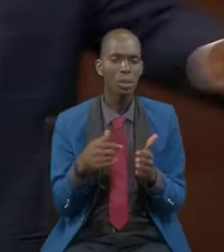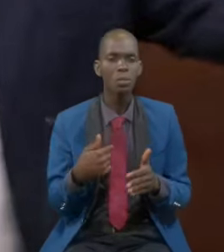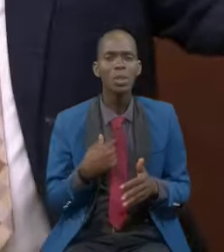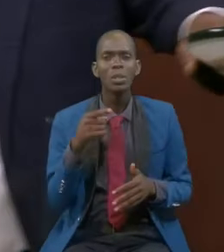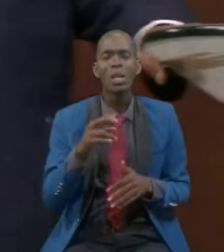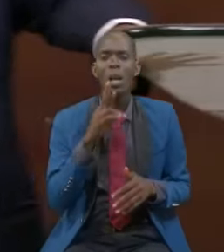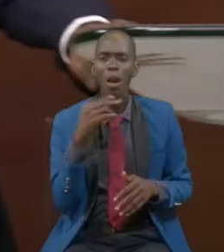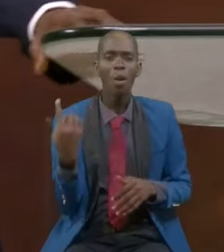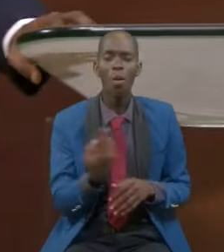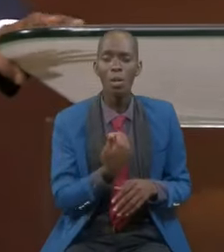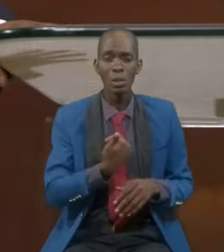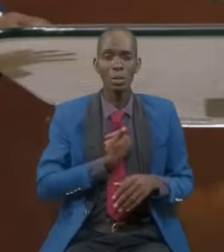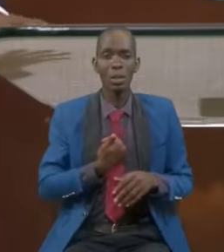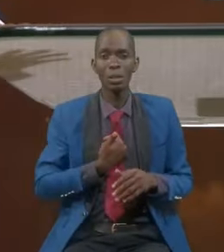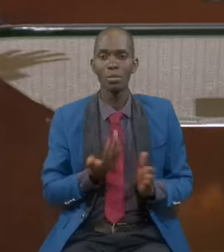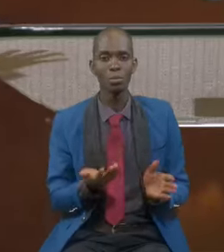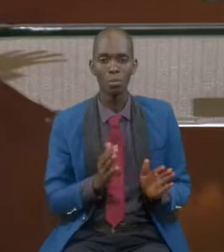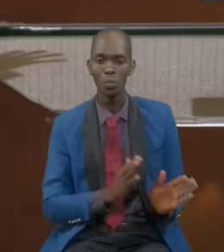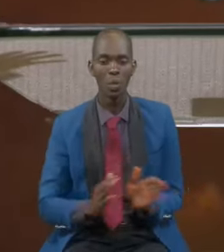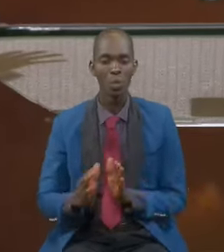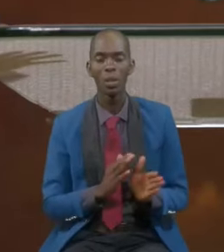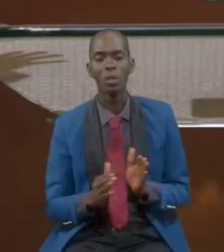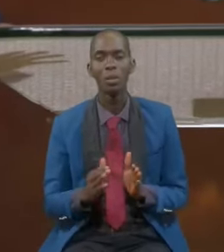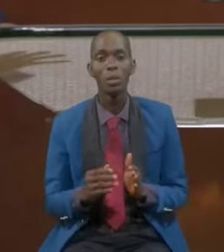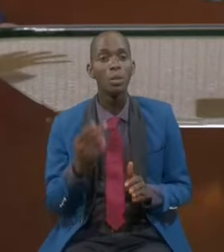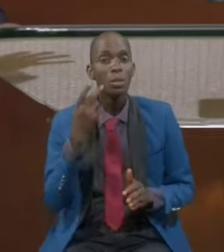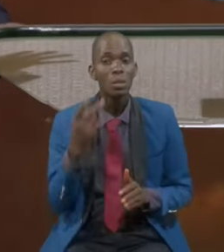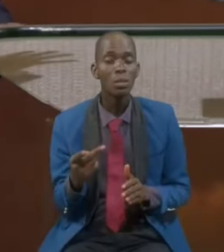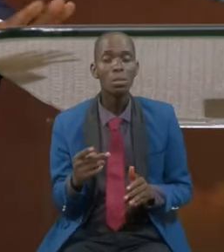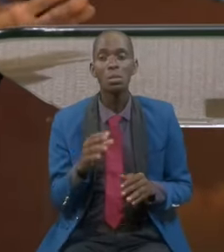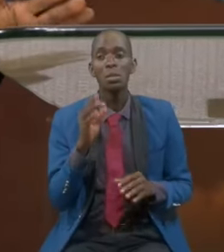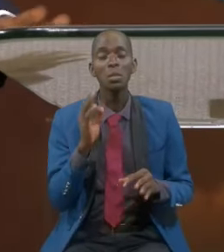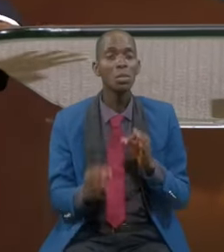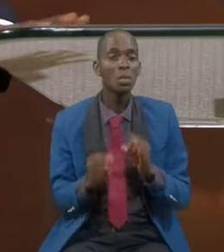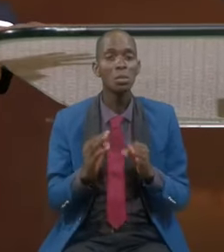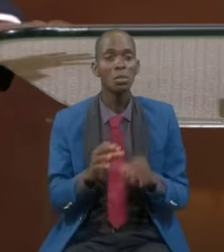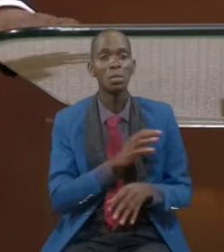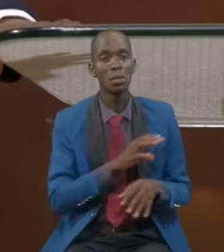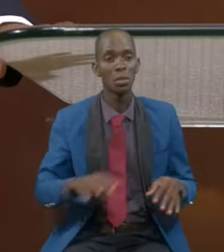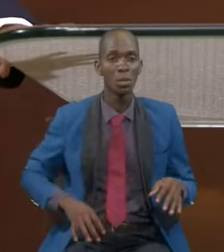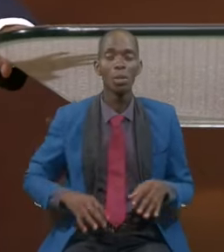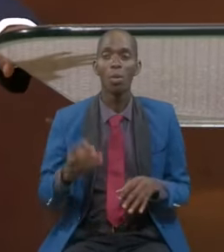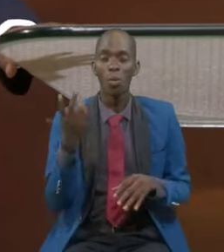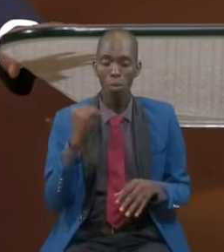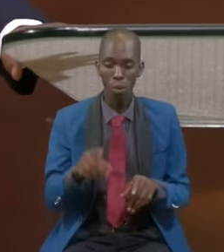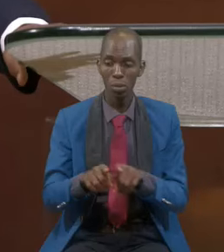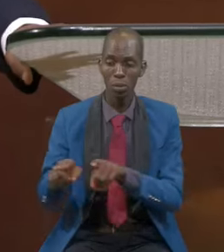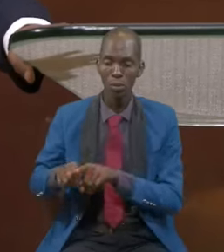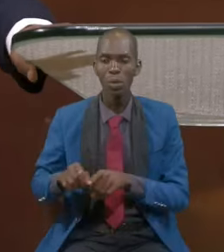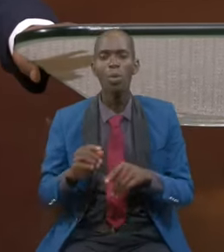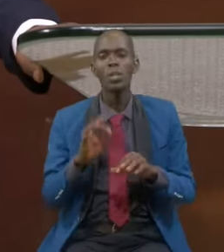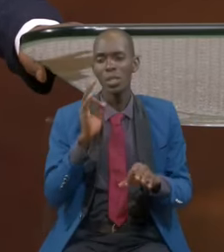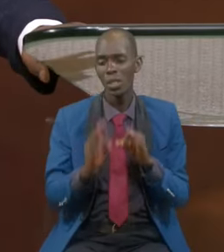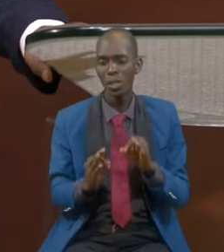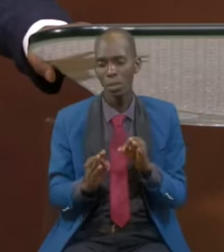But Jesus Christ was invariable. Why could he be invariable? Because he cared for no man.